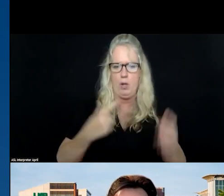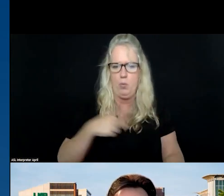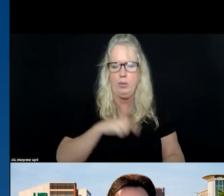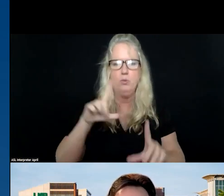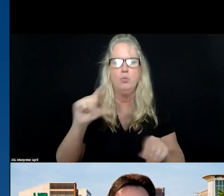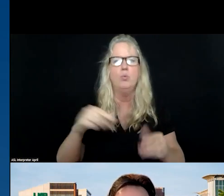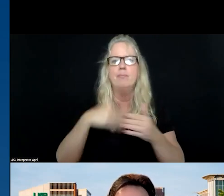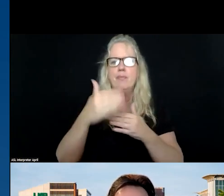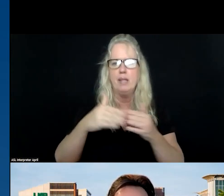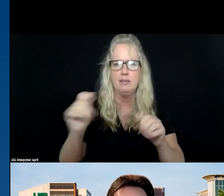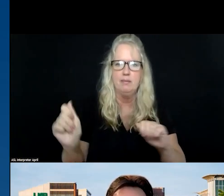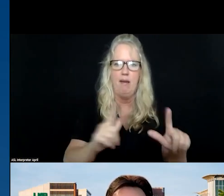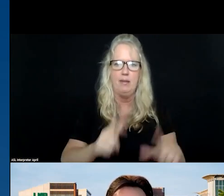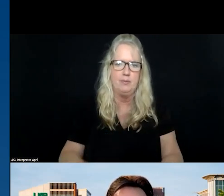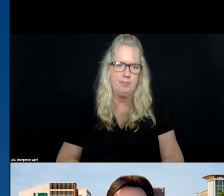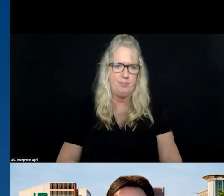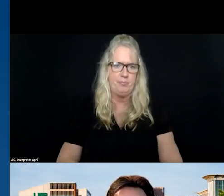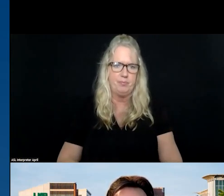slide.